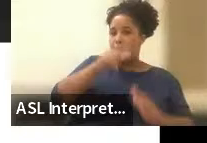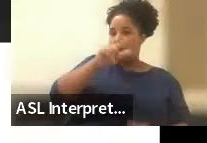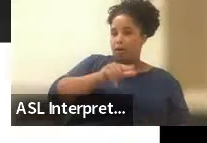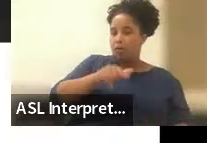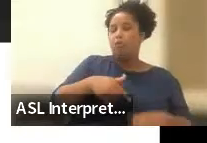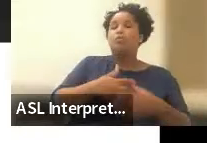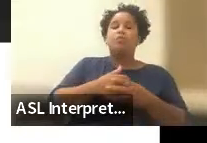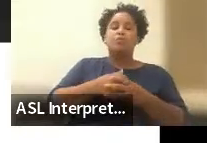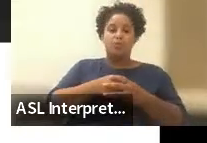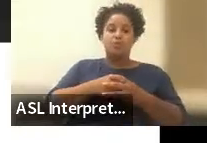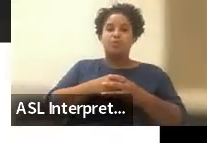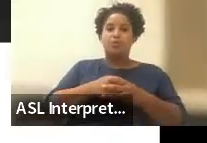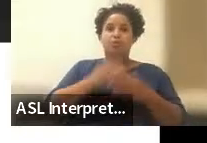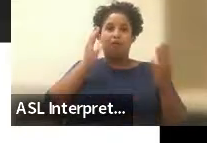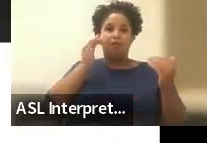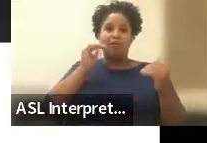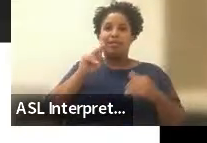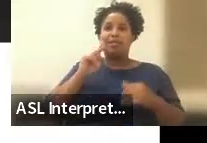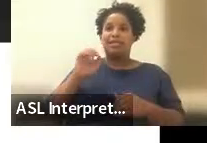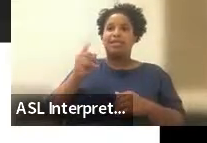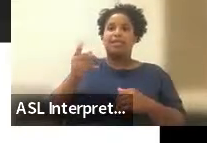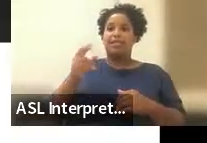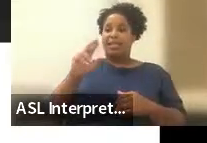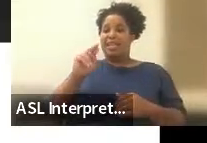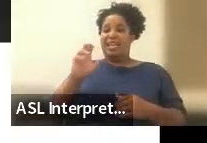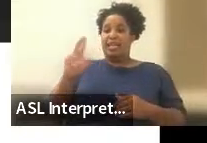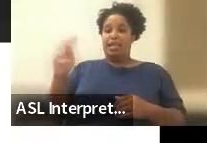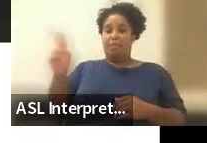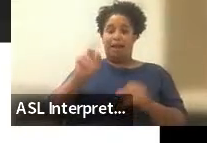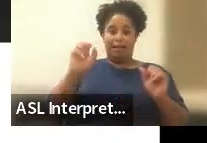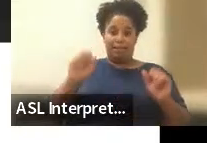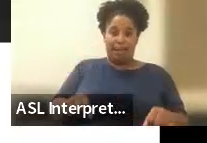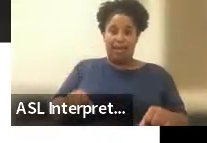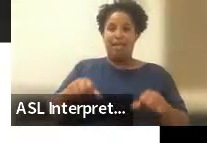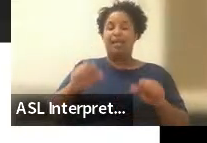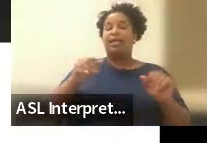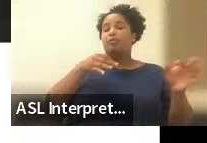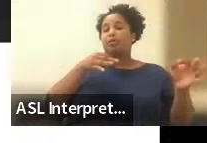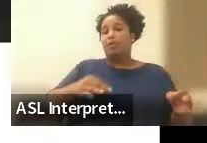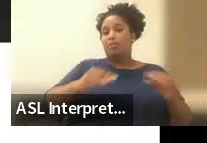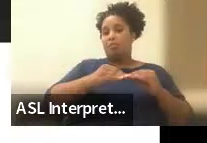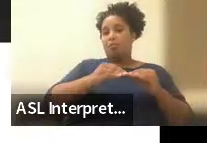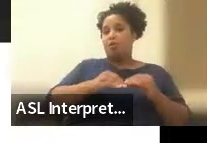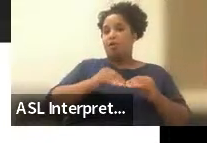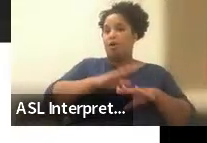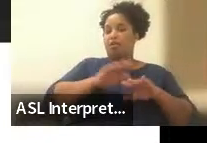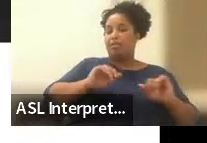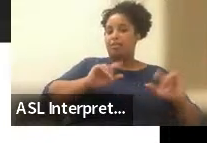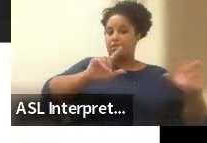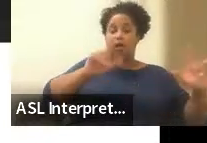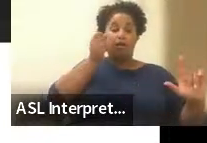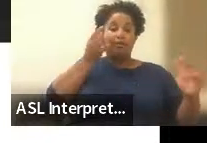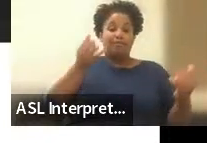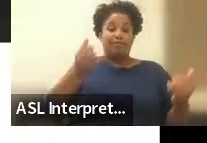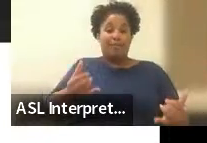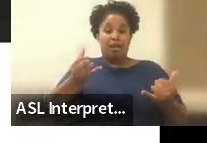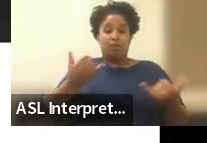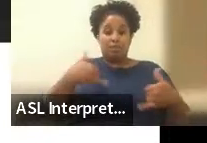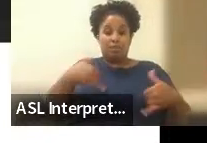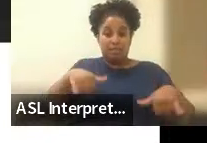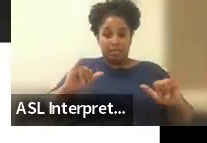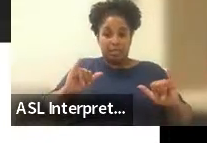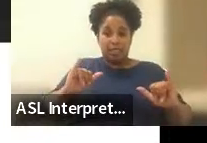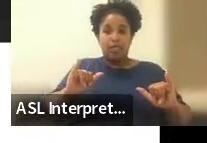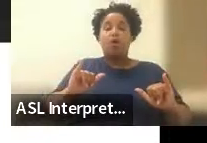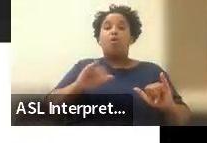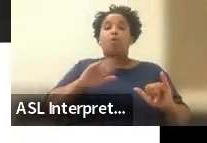will, hopefully Nick can come back on and he can go back to that slide. Right now, we are still reporting quite